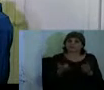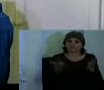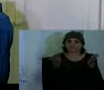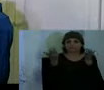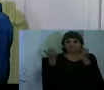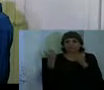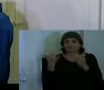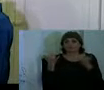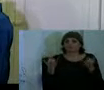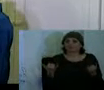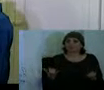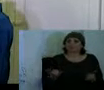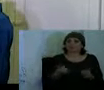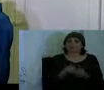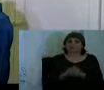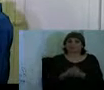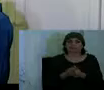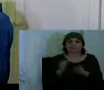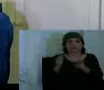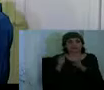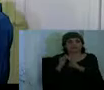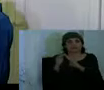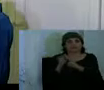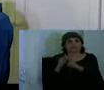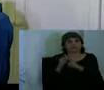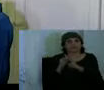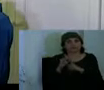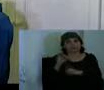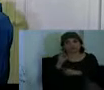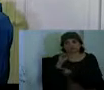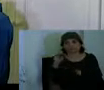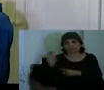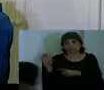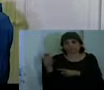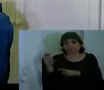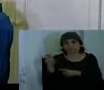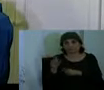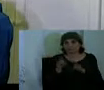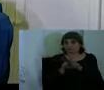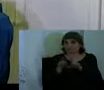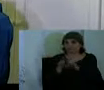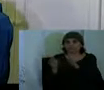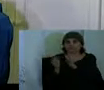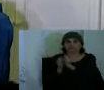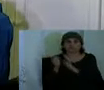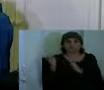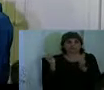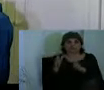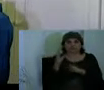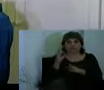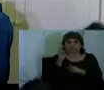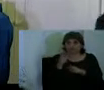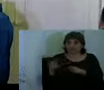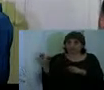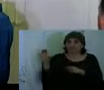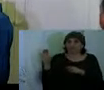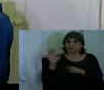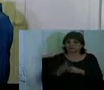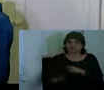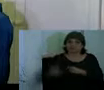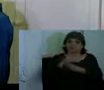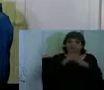time. I remind you that at Founders MCC, as with all founders around the